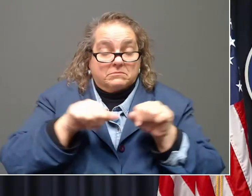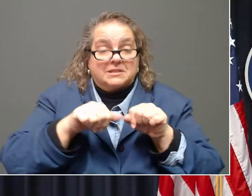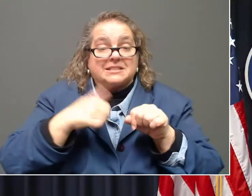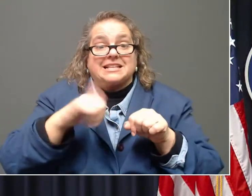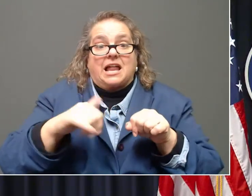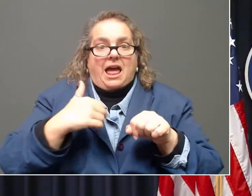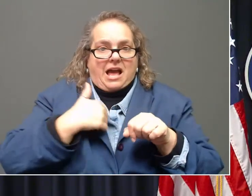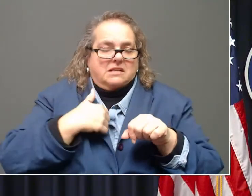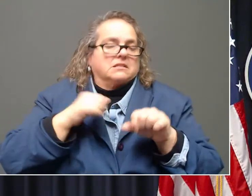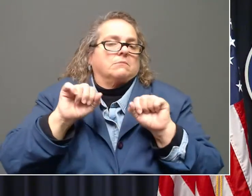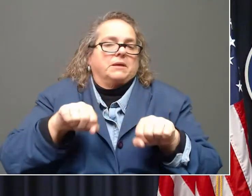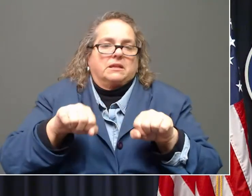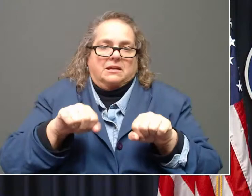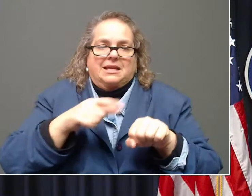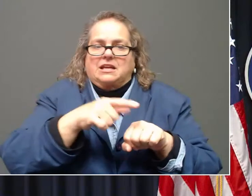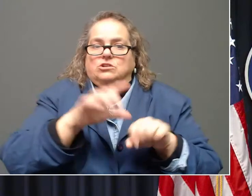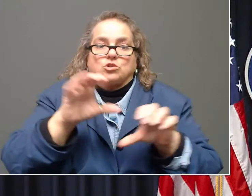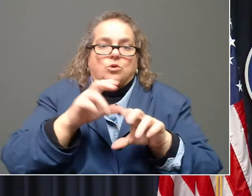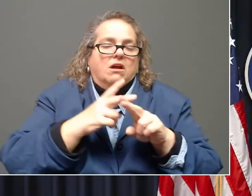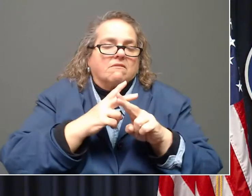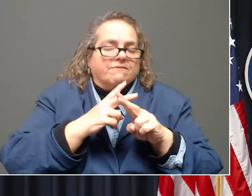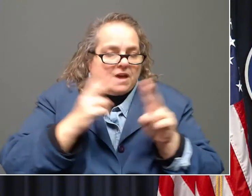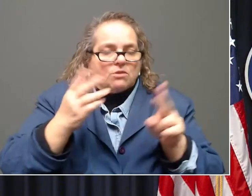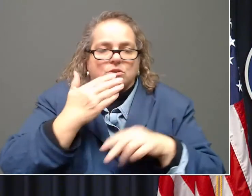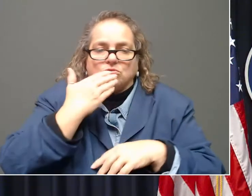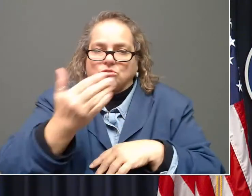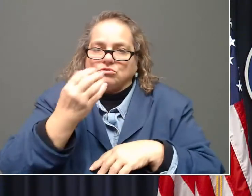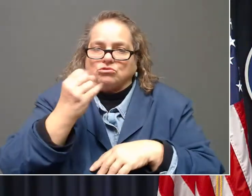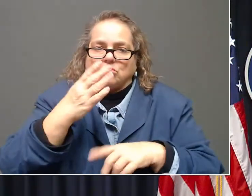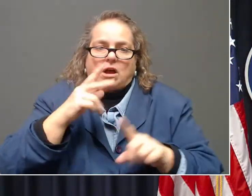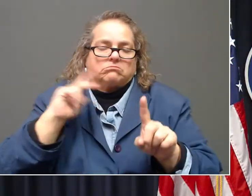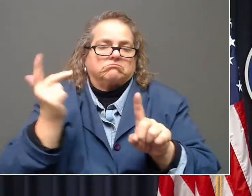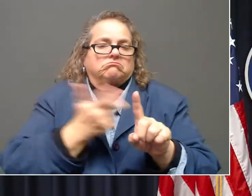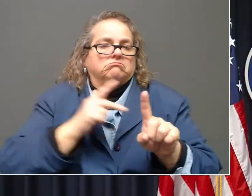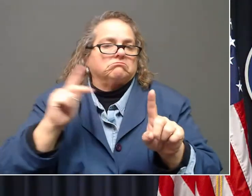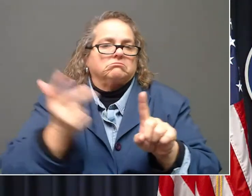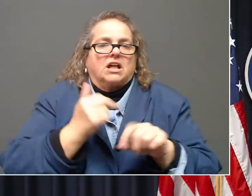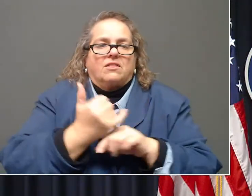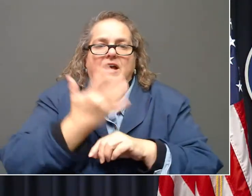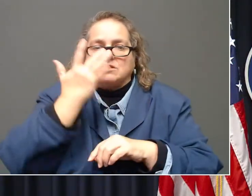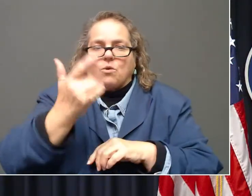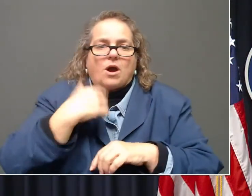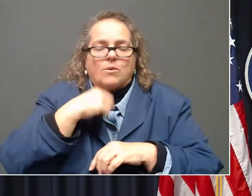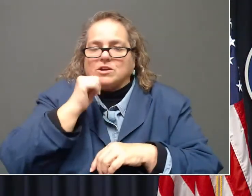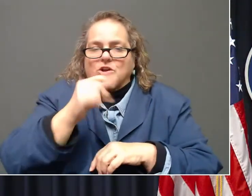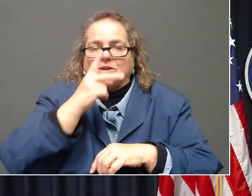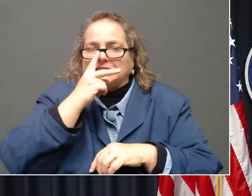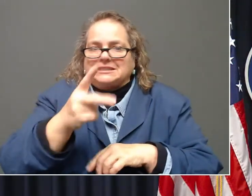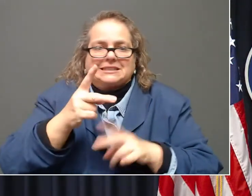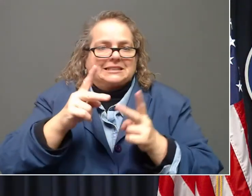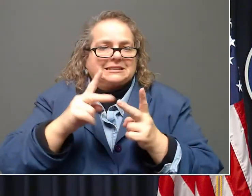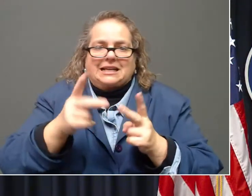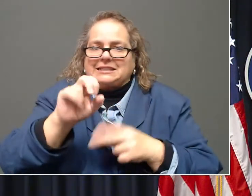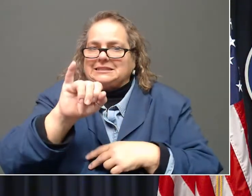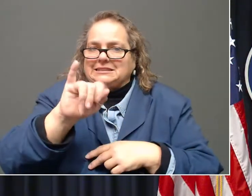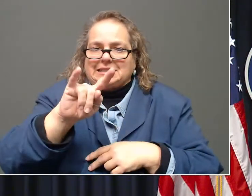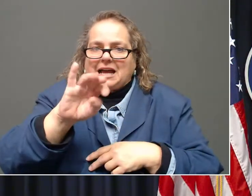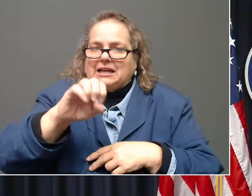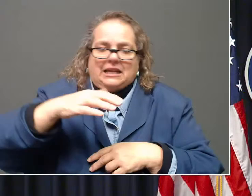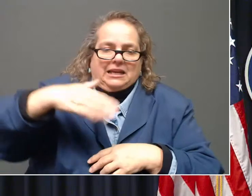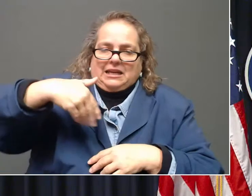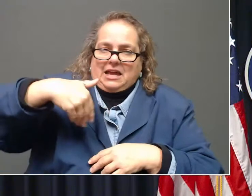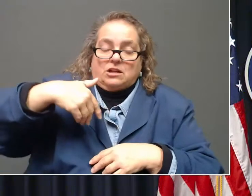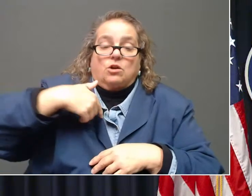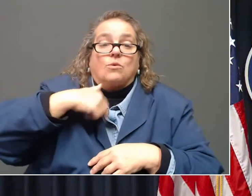doses of vaccine will be going to them? Will the site in Lexington be getting any more? And are there any plans to get a